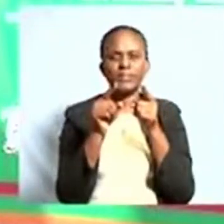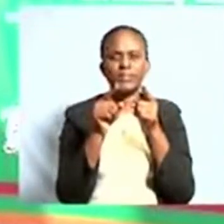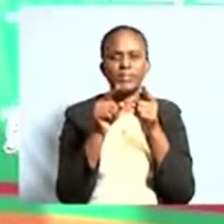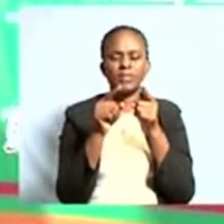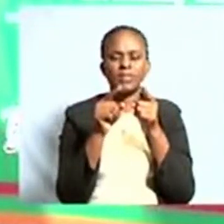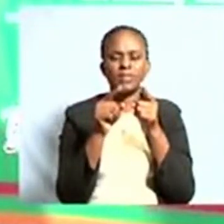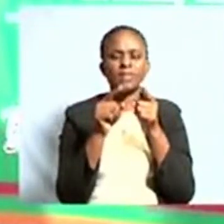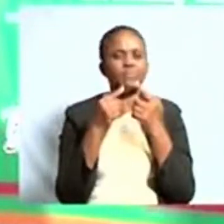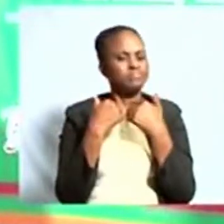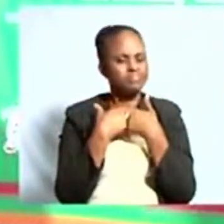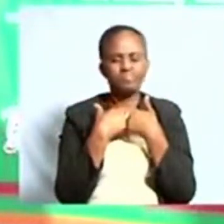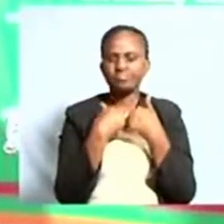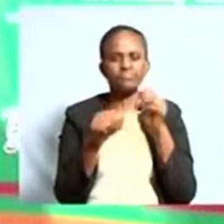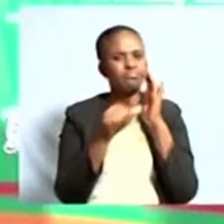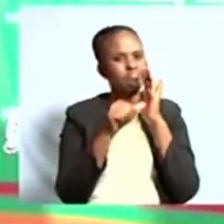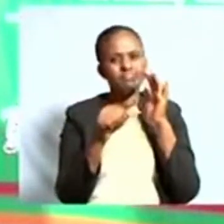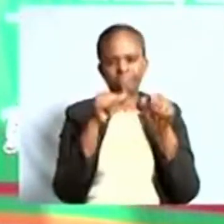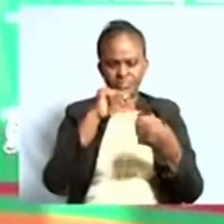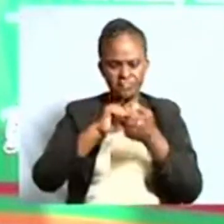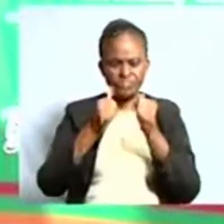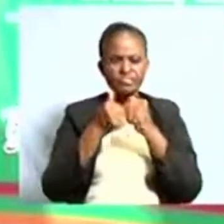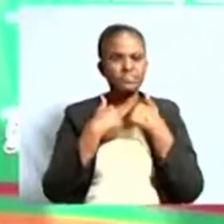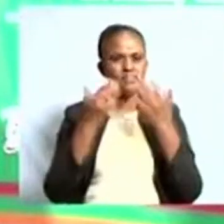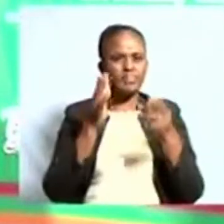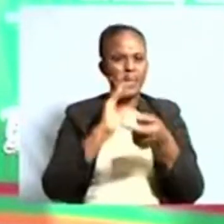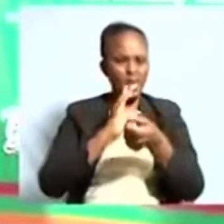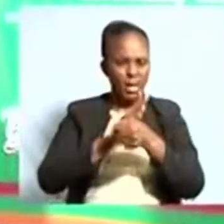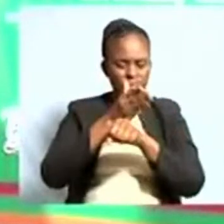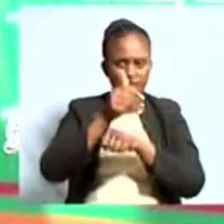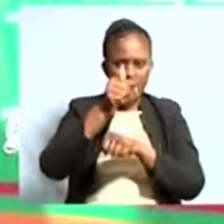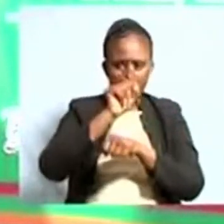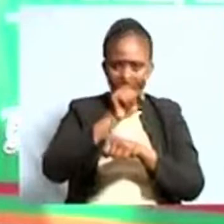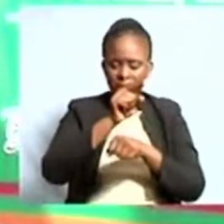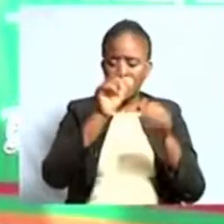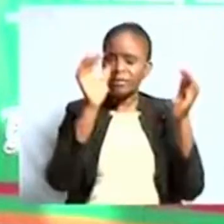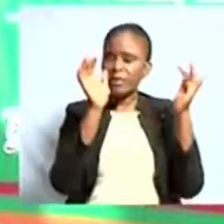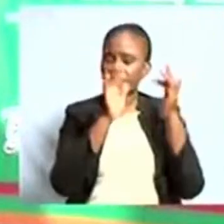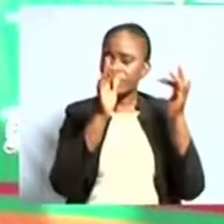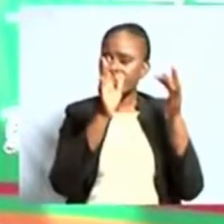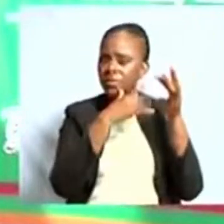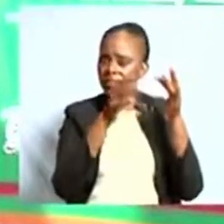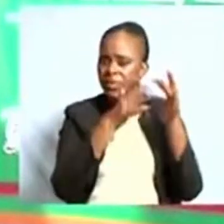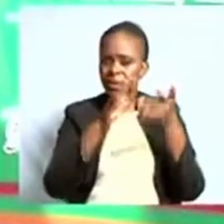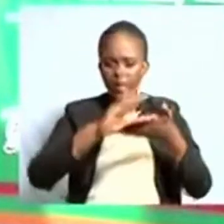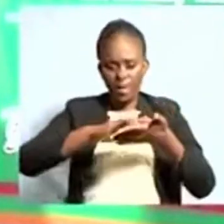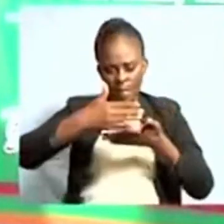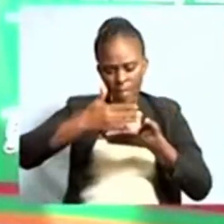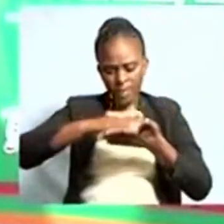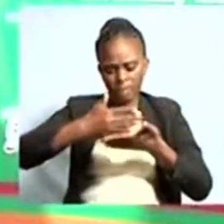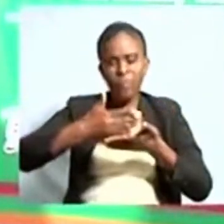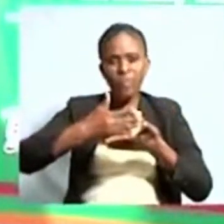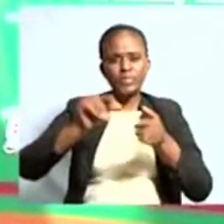there is no infringement. But once you get that music, put on your laptop or your computer, and you start selling,